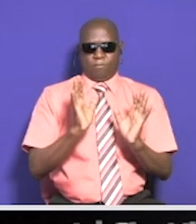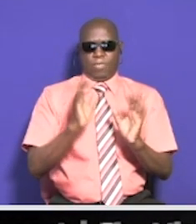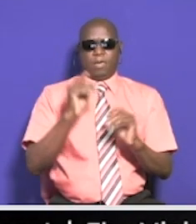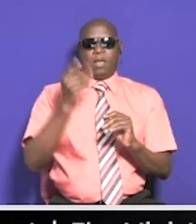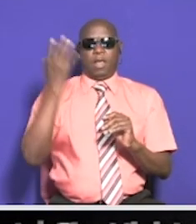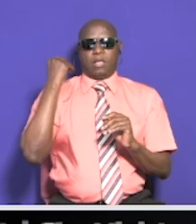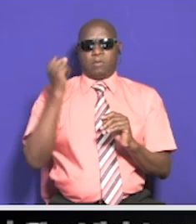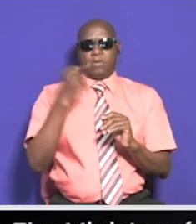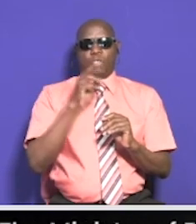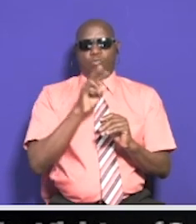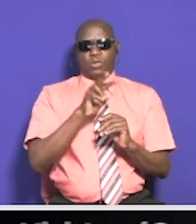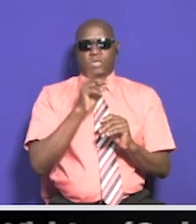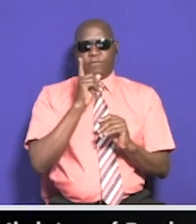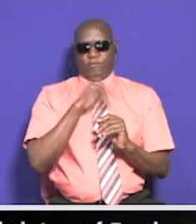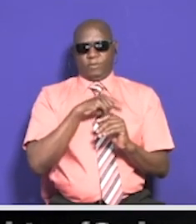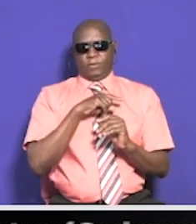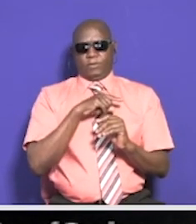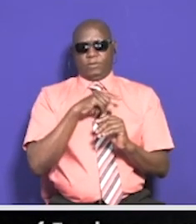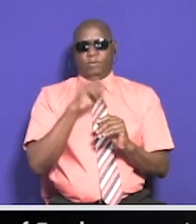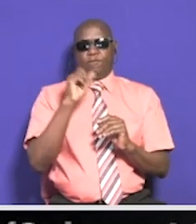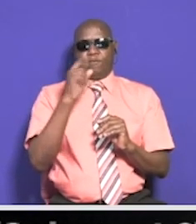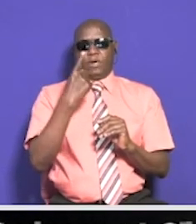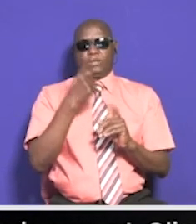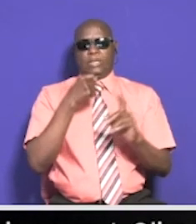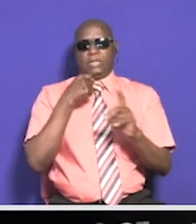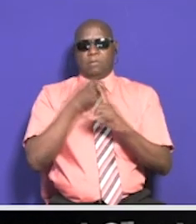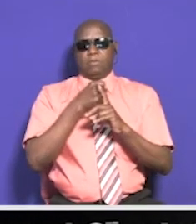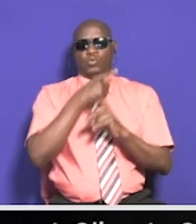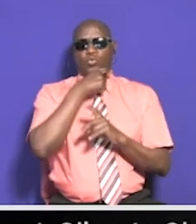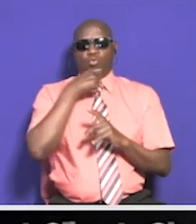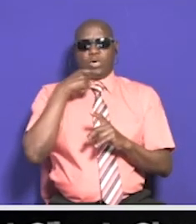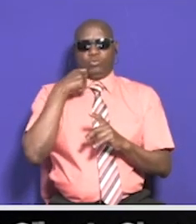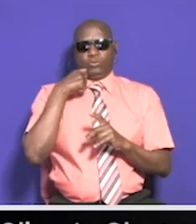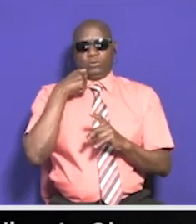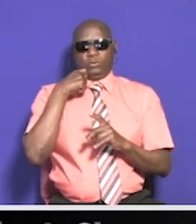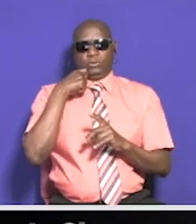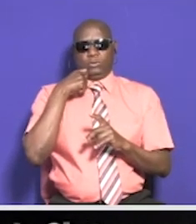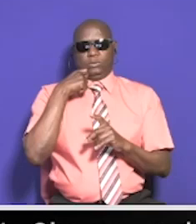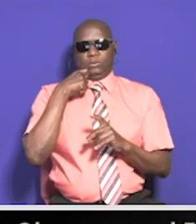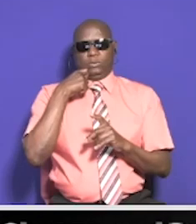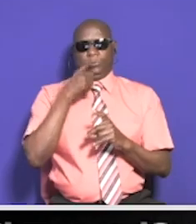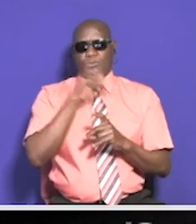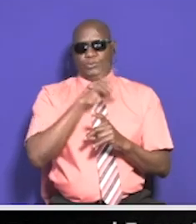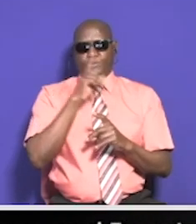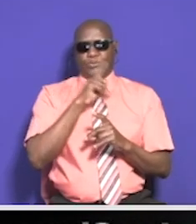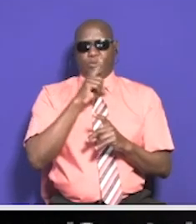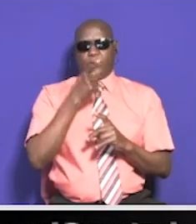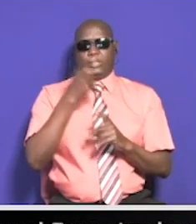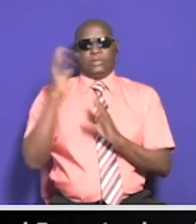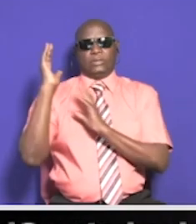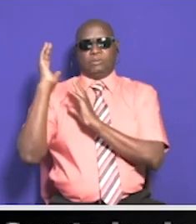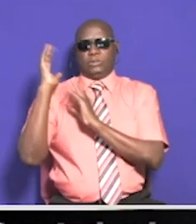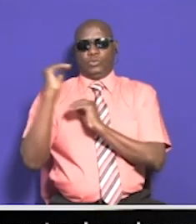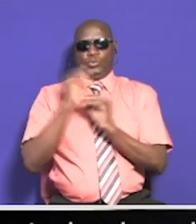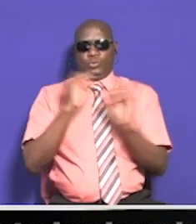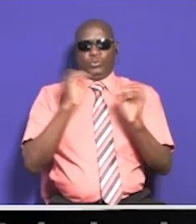all witnessed firsthand the impact of the drought. The drought, as you know, was unprecedented. It was unprecedented in terms